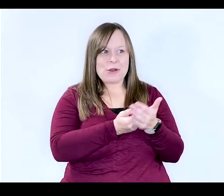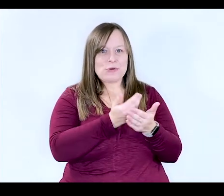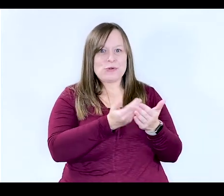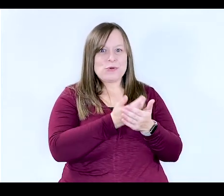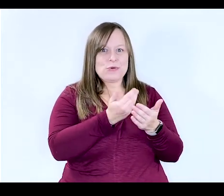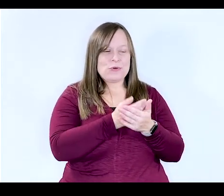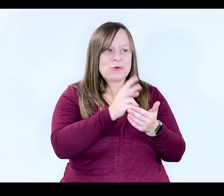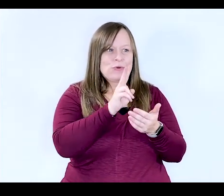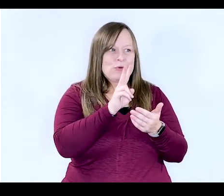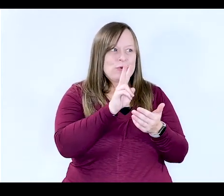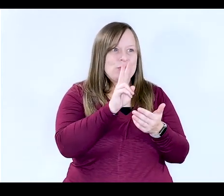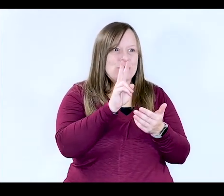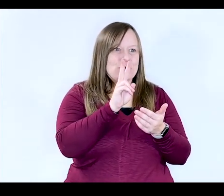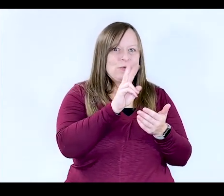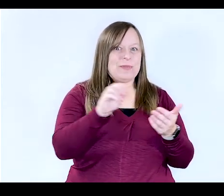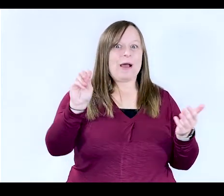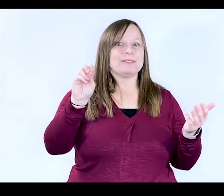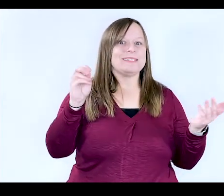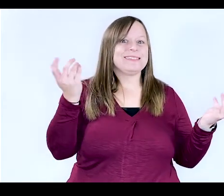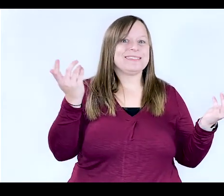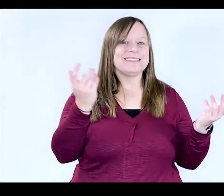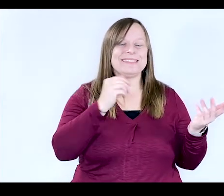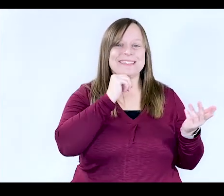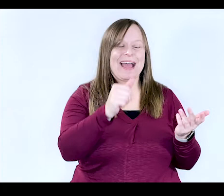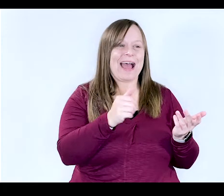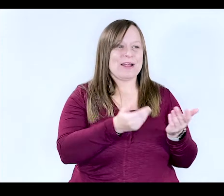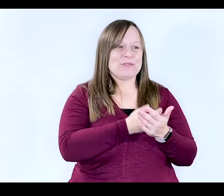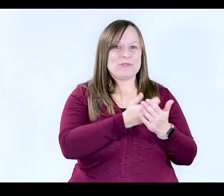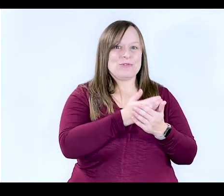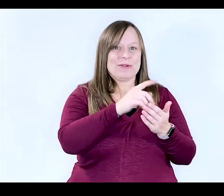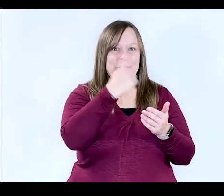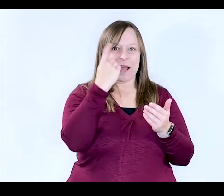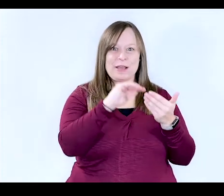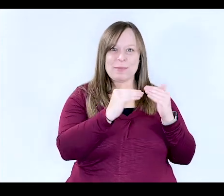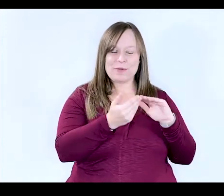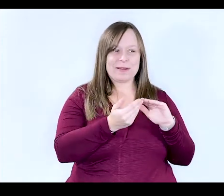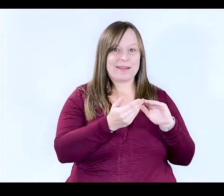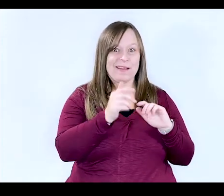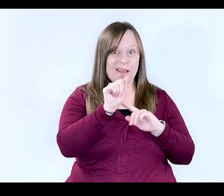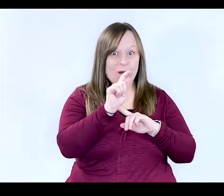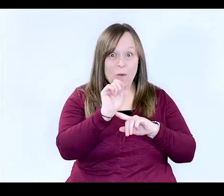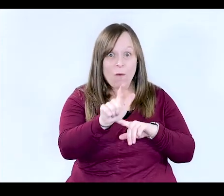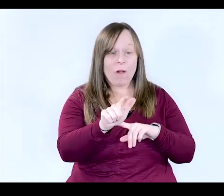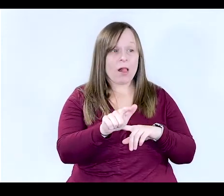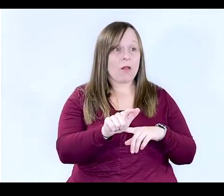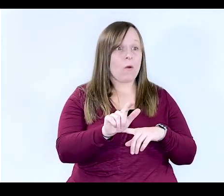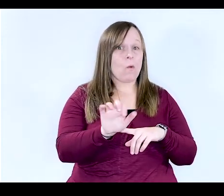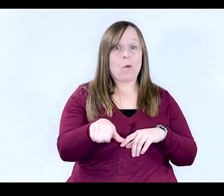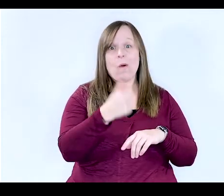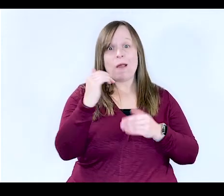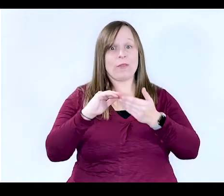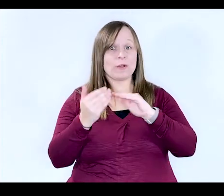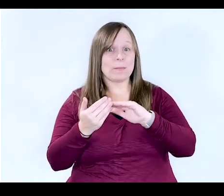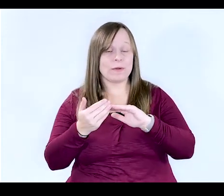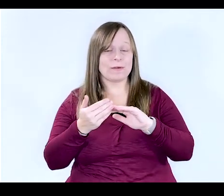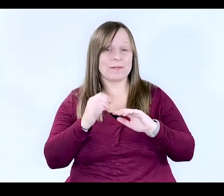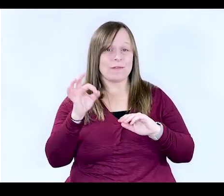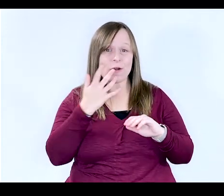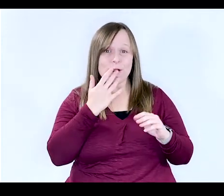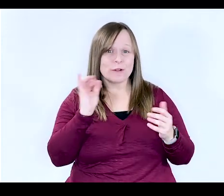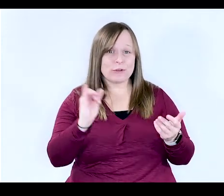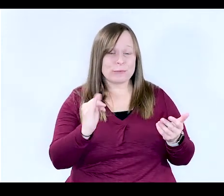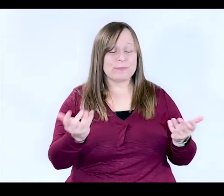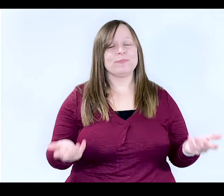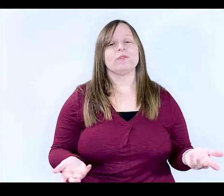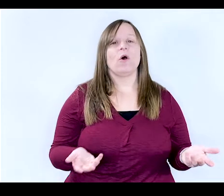new to the 2000s. It's not new to the Black community at all, nor to other communities of